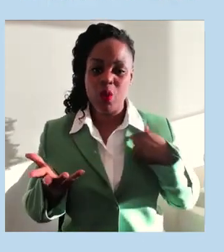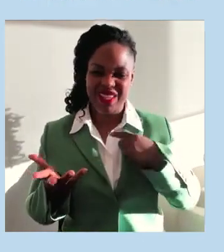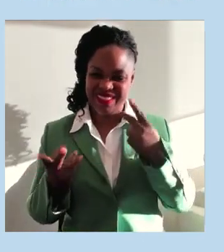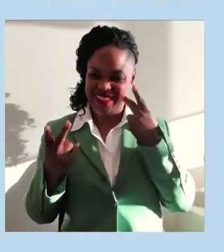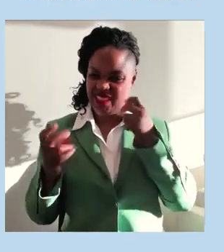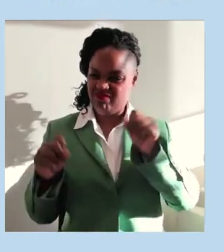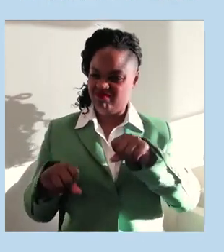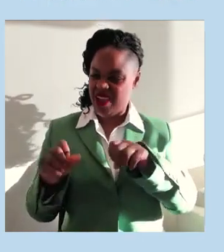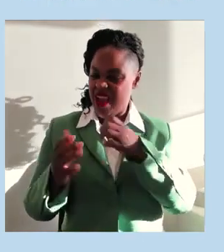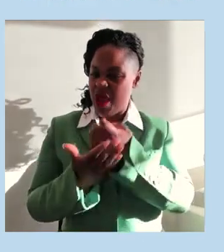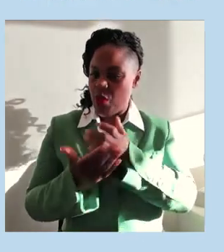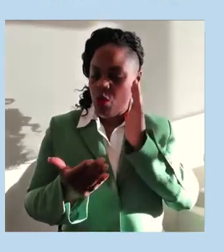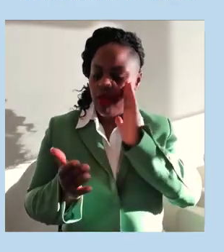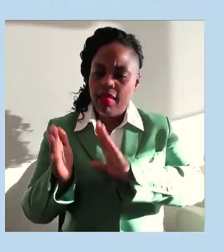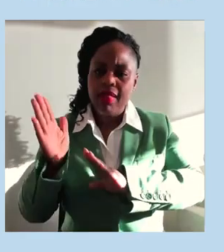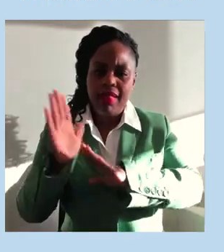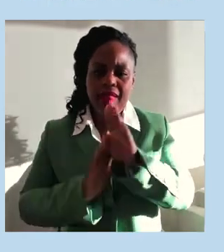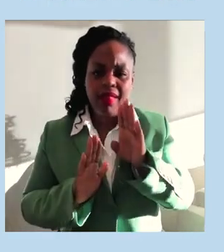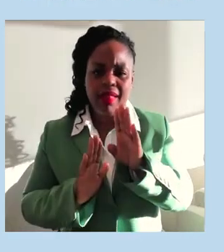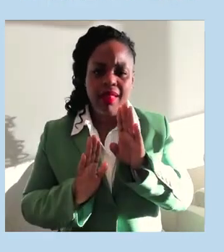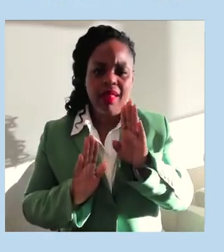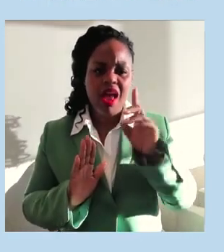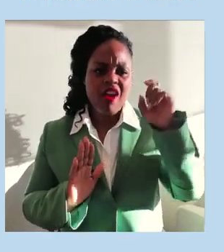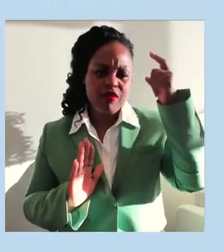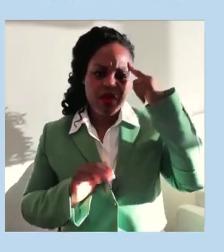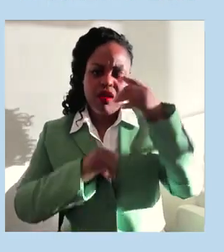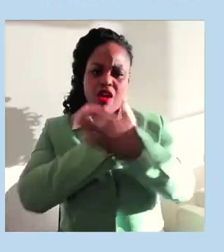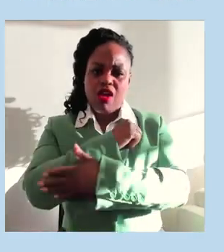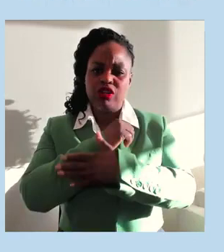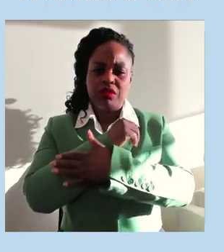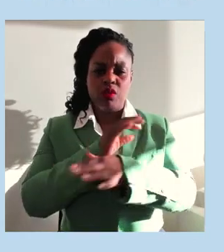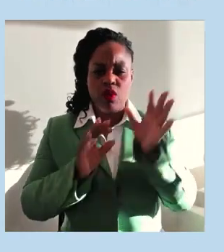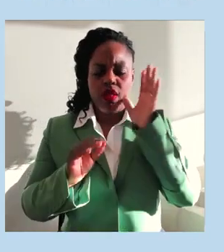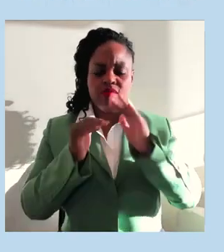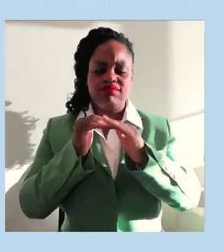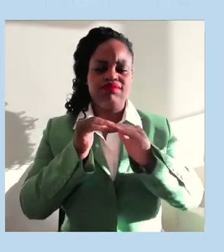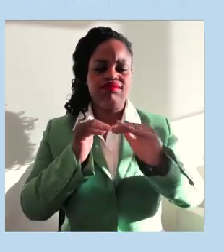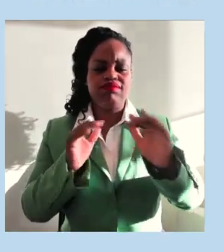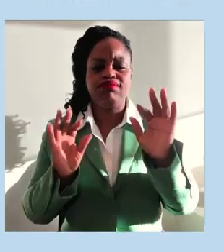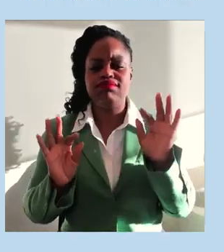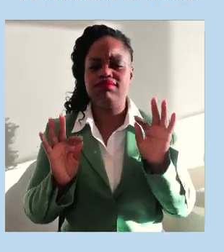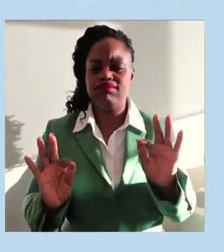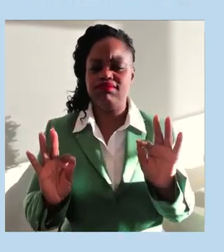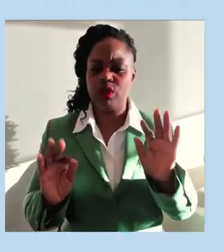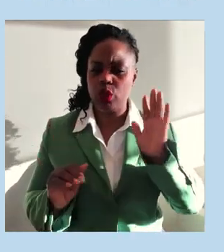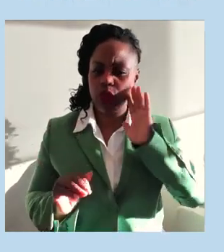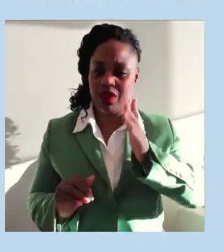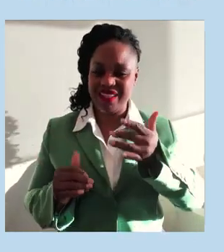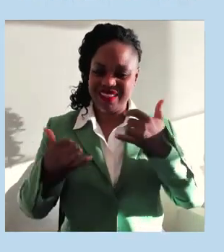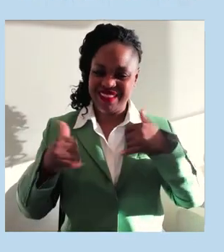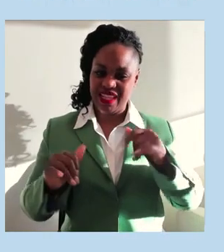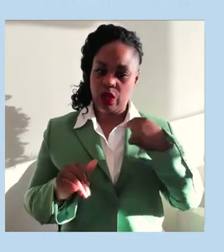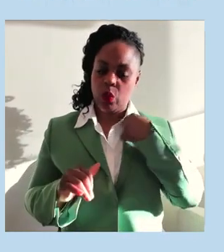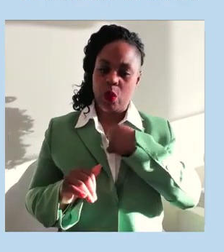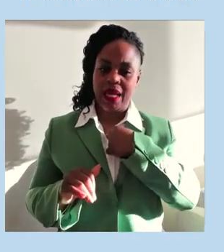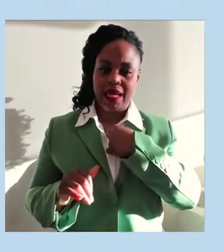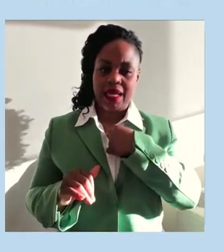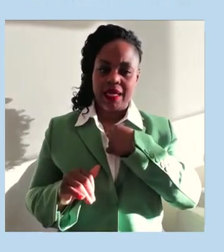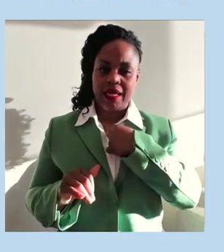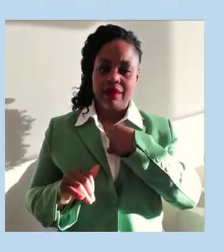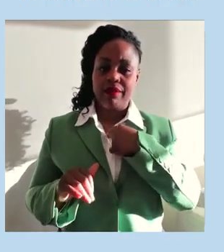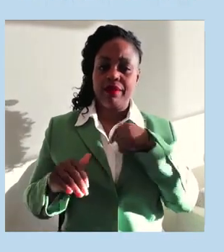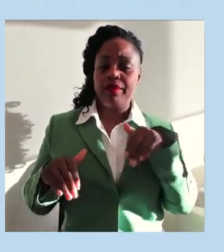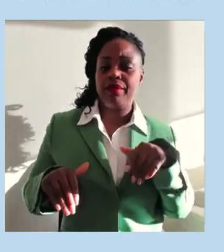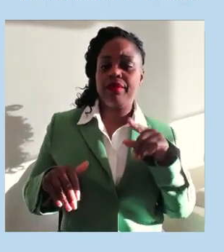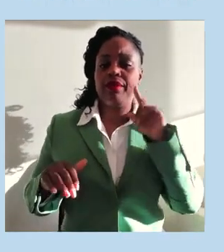budgets that demonstrate our belief in the potential of women and girls. Well, today, we don't just affirm